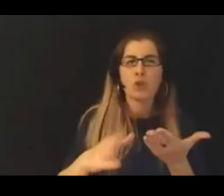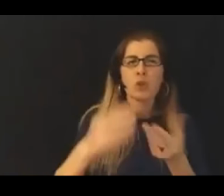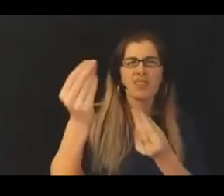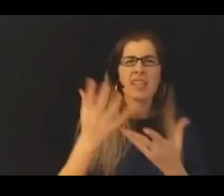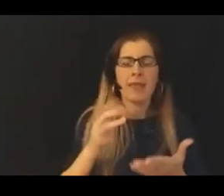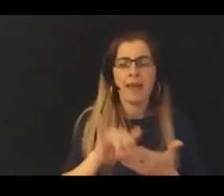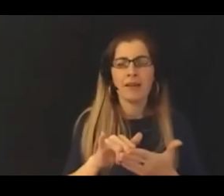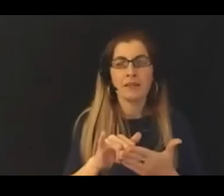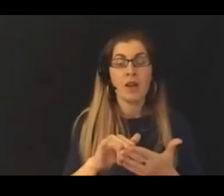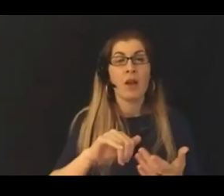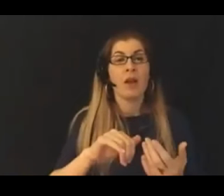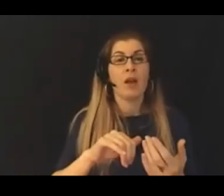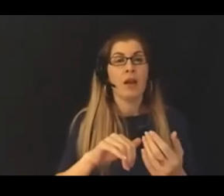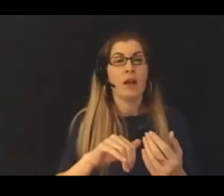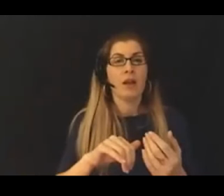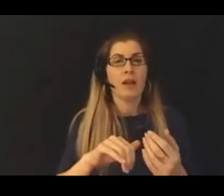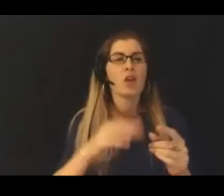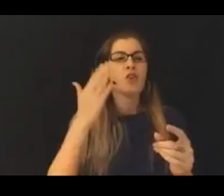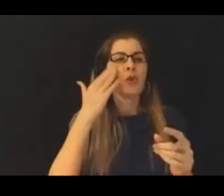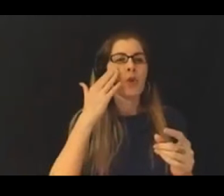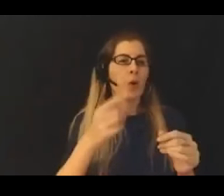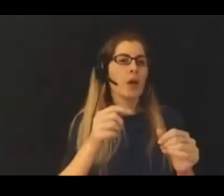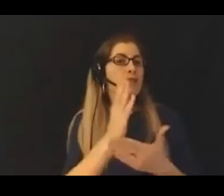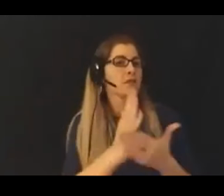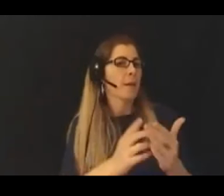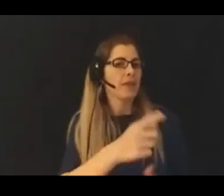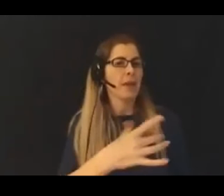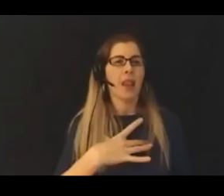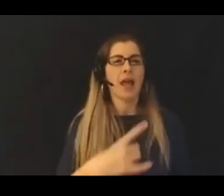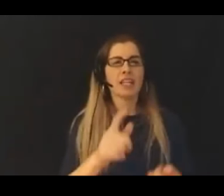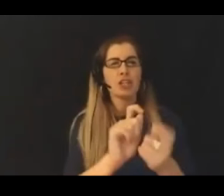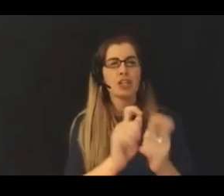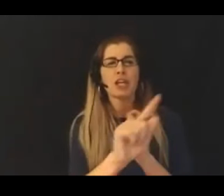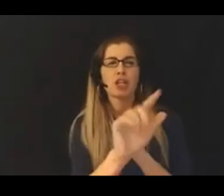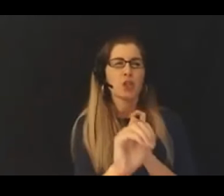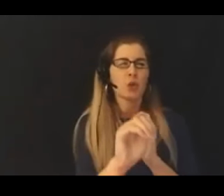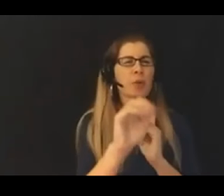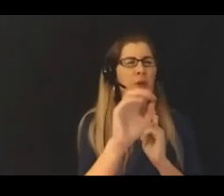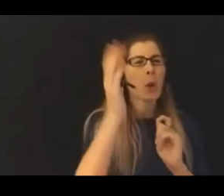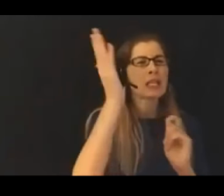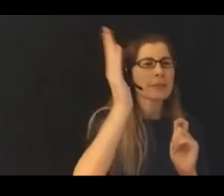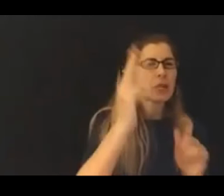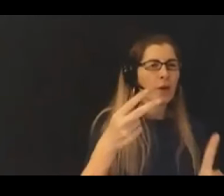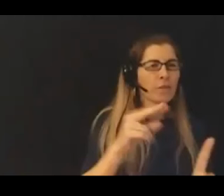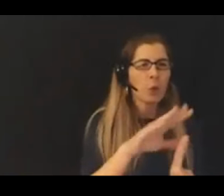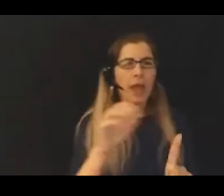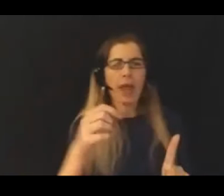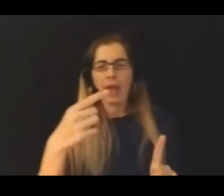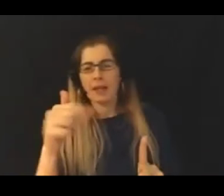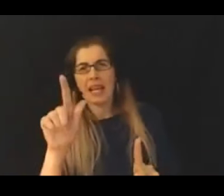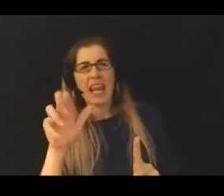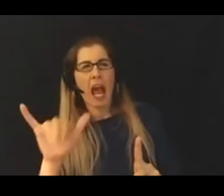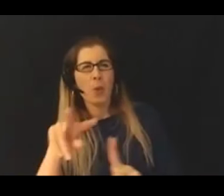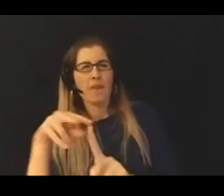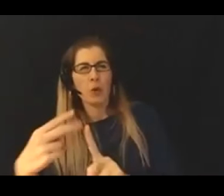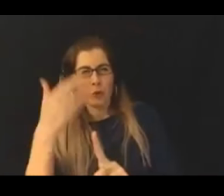that alternating between speaker and gallery view was helpful, in the sense that of course, when we're in Zoom and there's, you can see all the